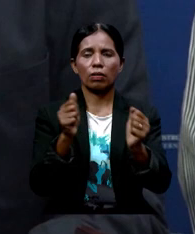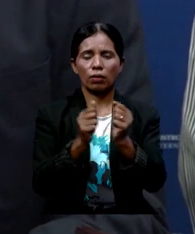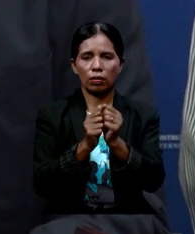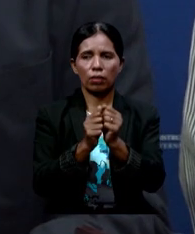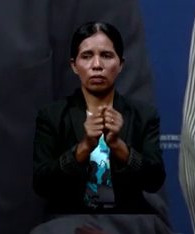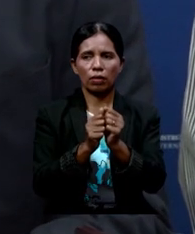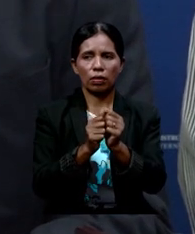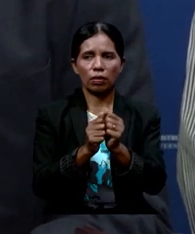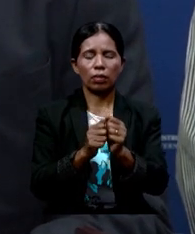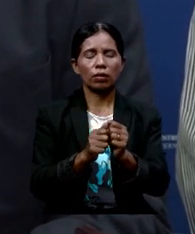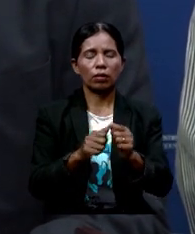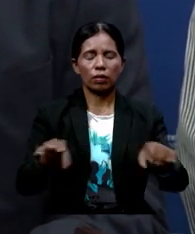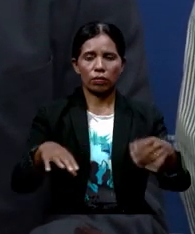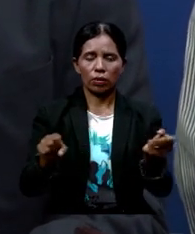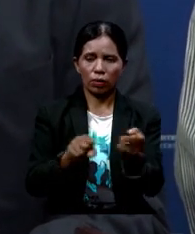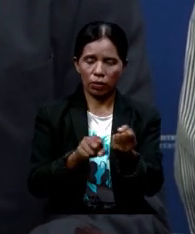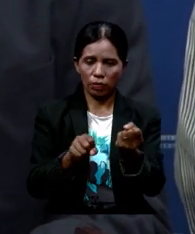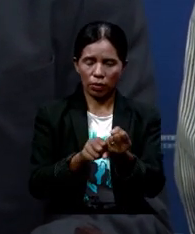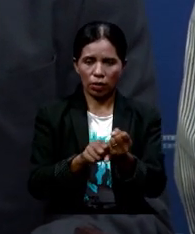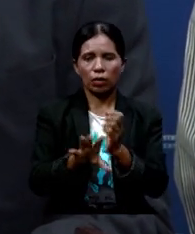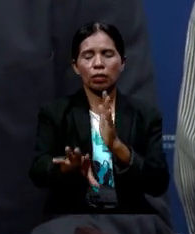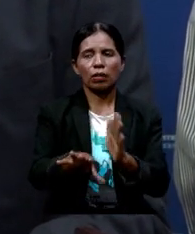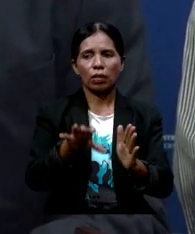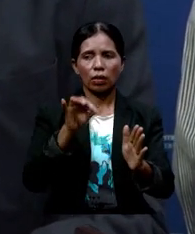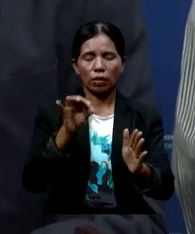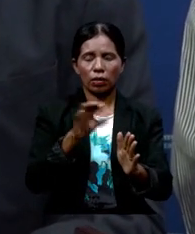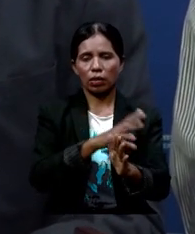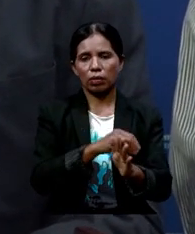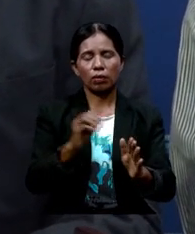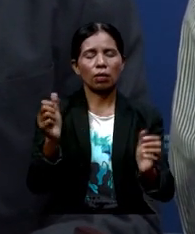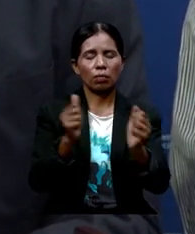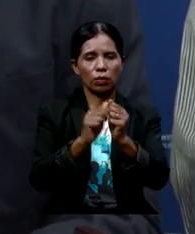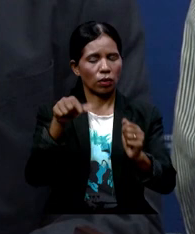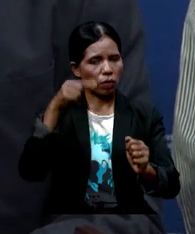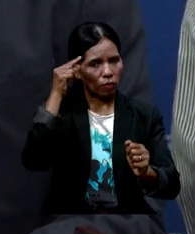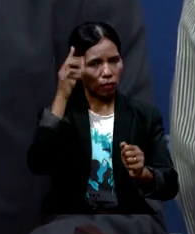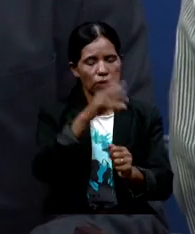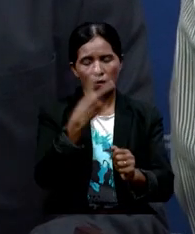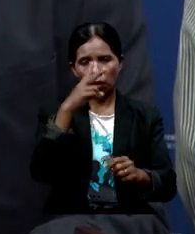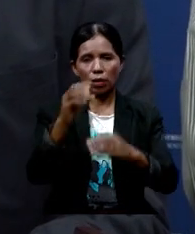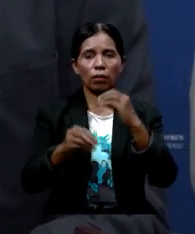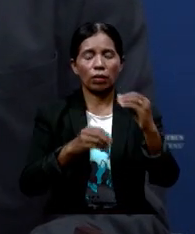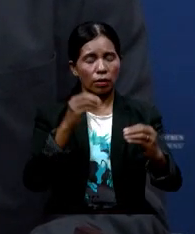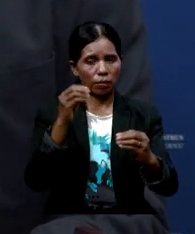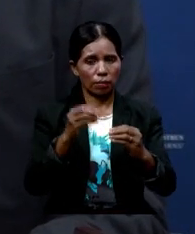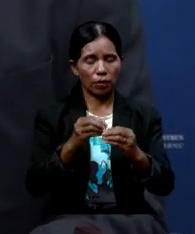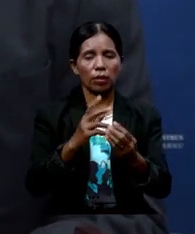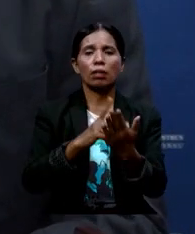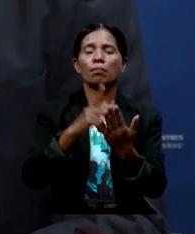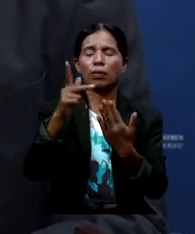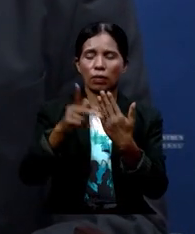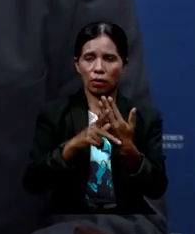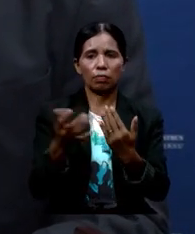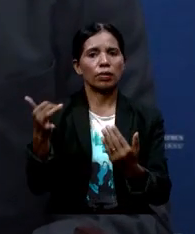and very collaboratively will find synergy with the government existing policies, plans and programs to